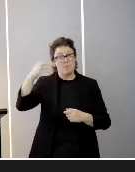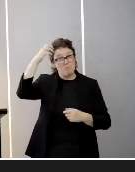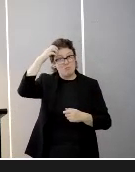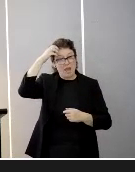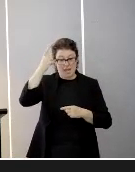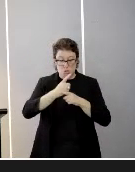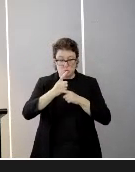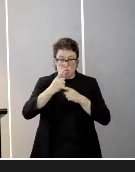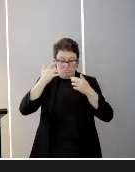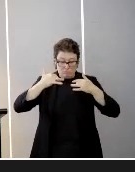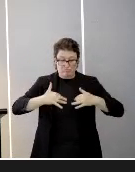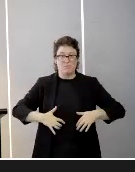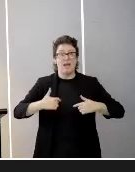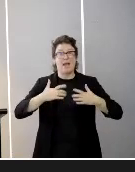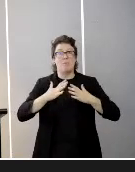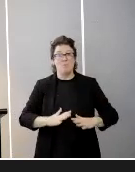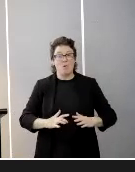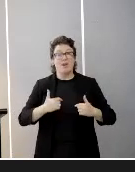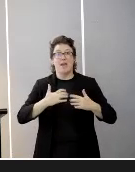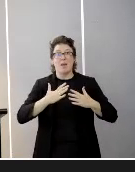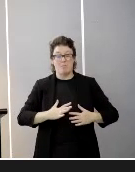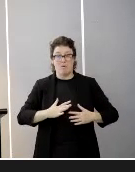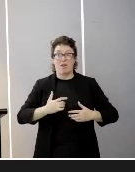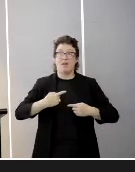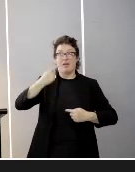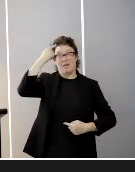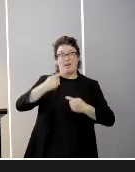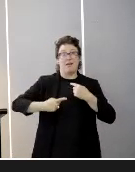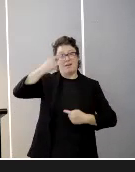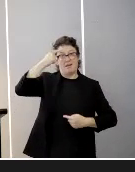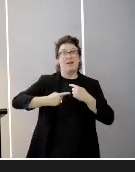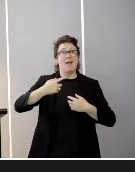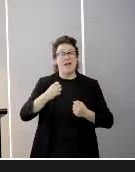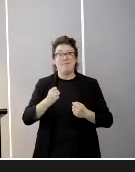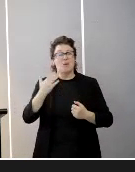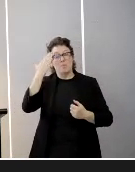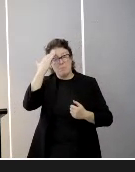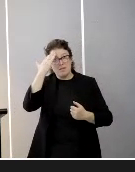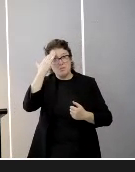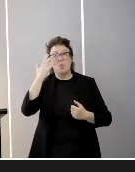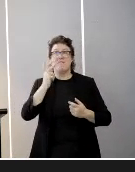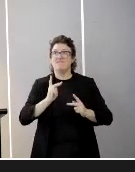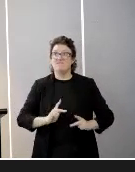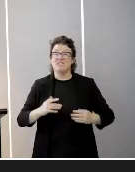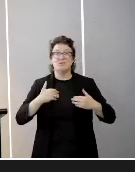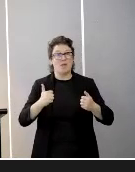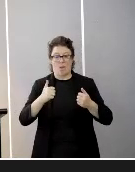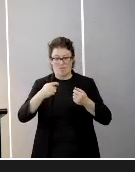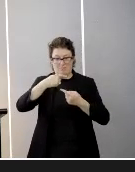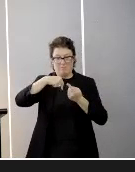talks to the rest of our body and our body talks to our brain, and mental and physical health problems are intertwined and